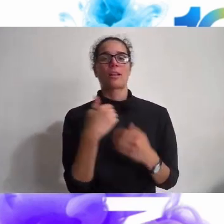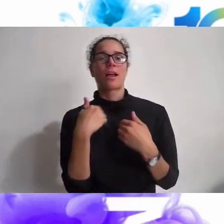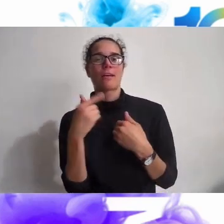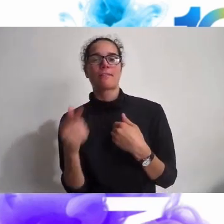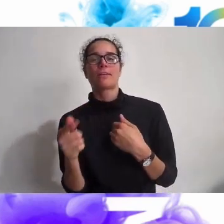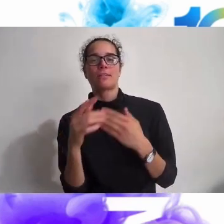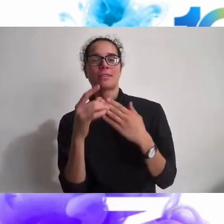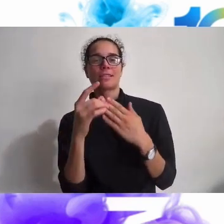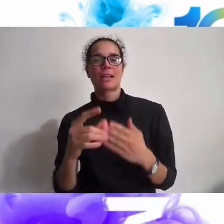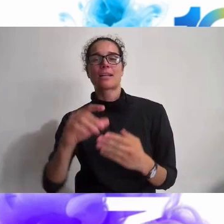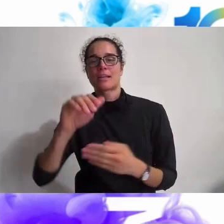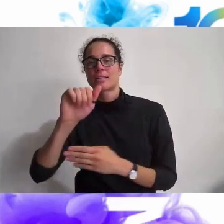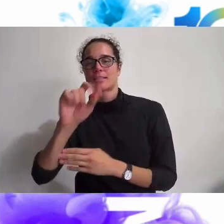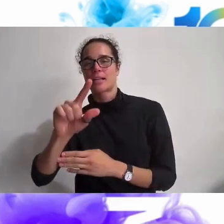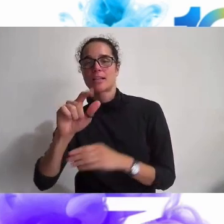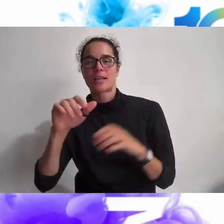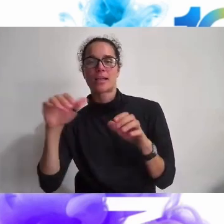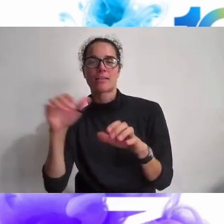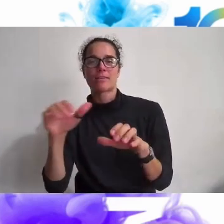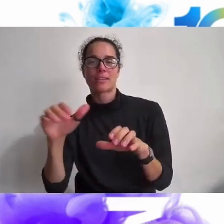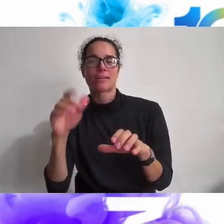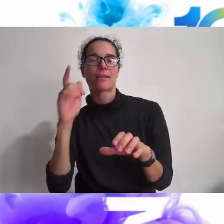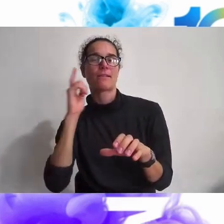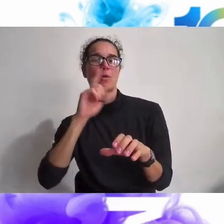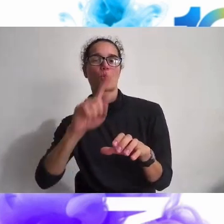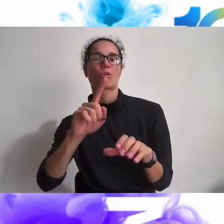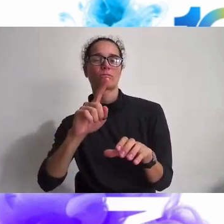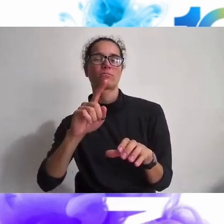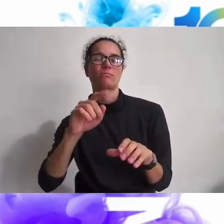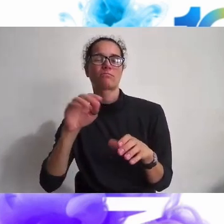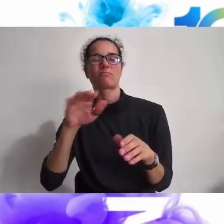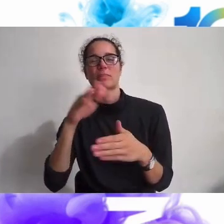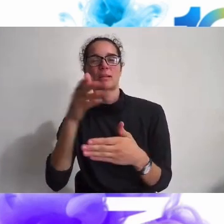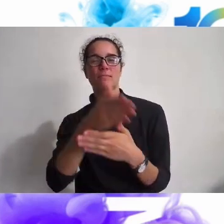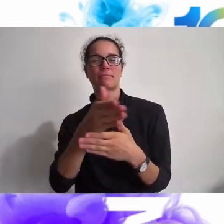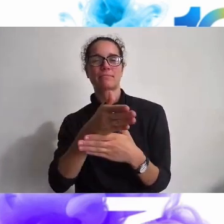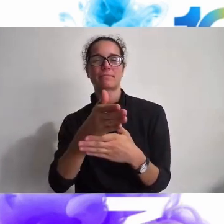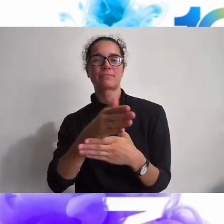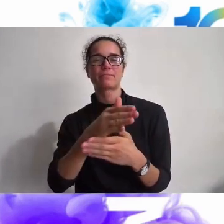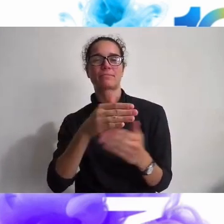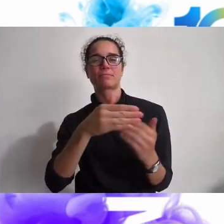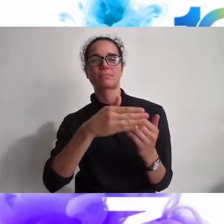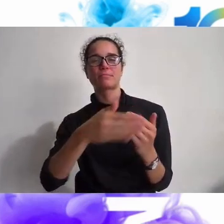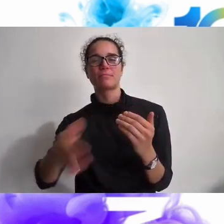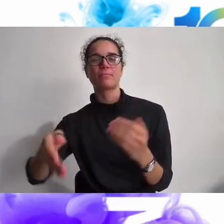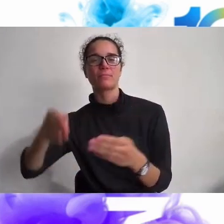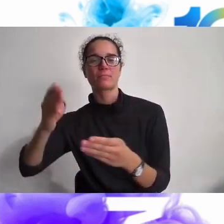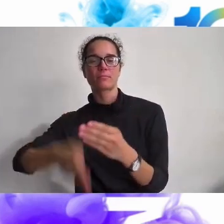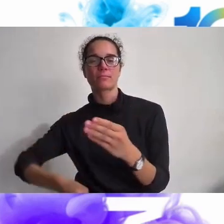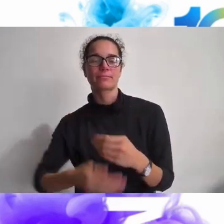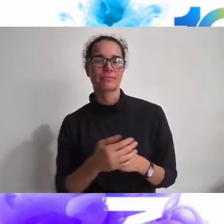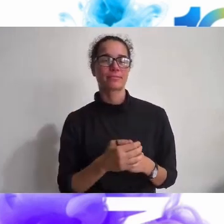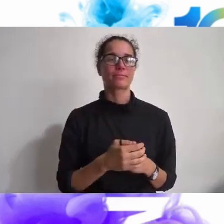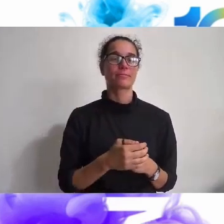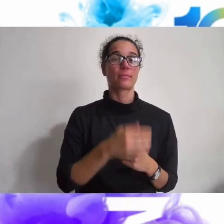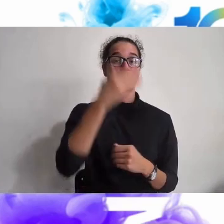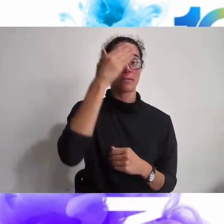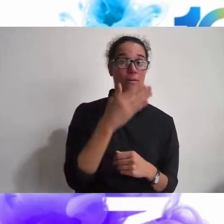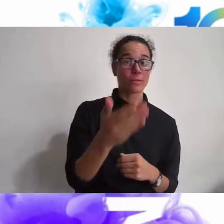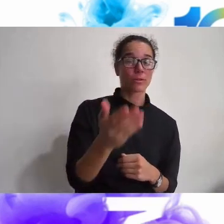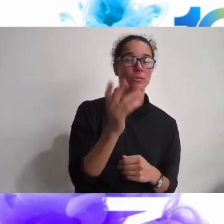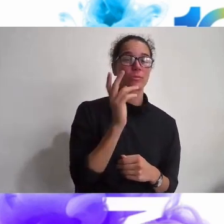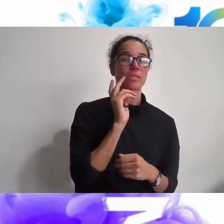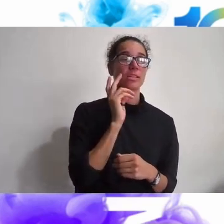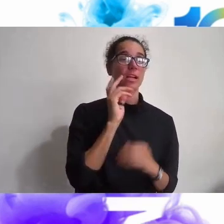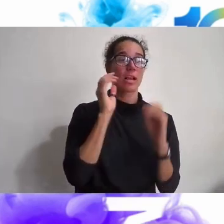ASL activity towards the mid part of this event. In front of you, you will see nothing about